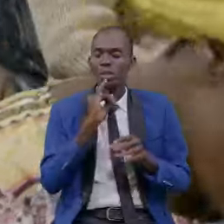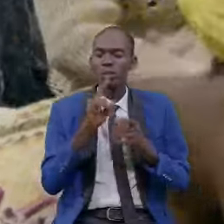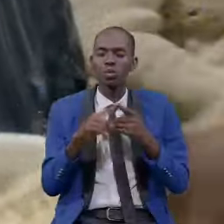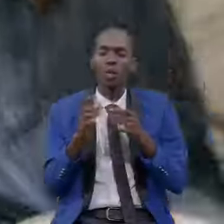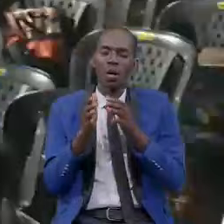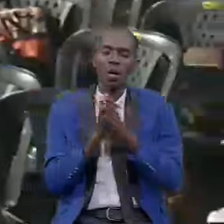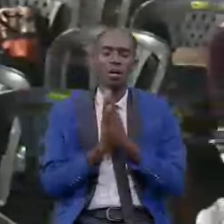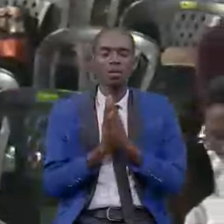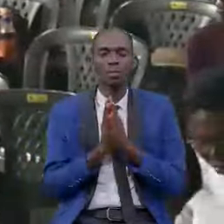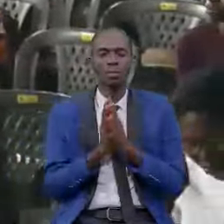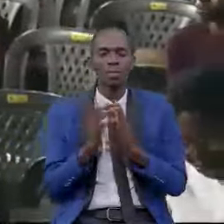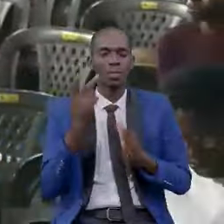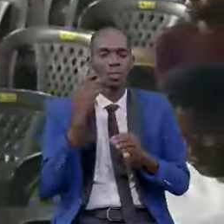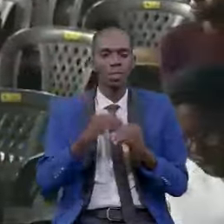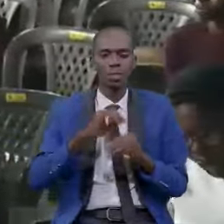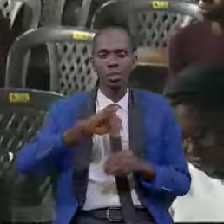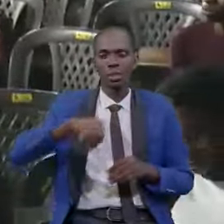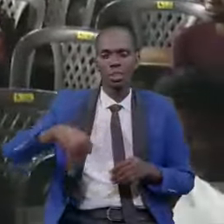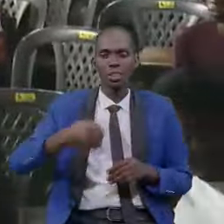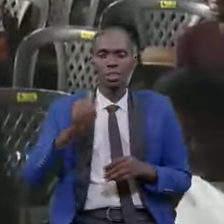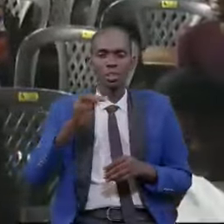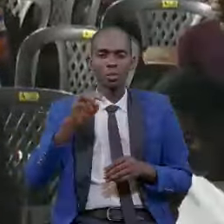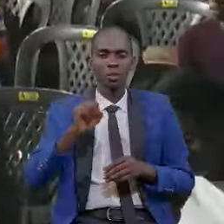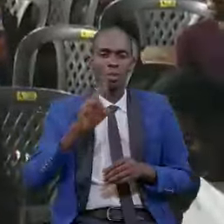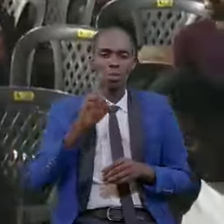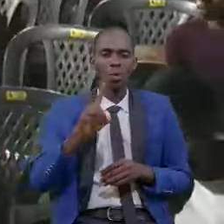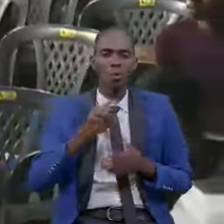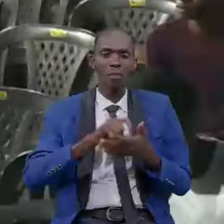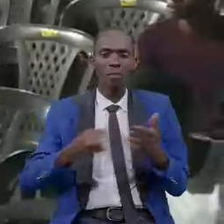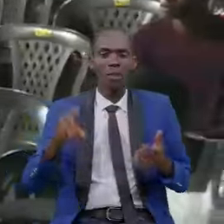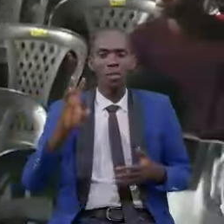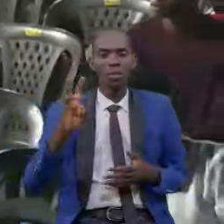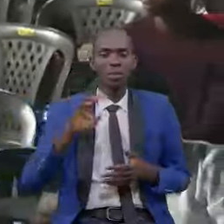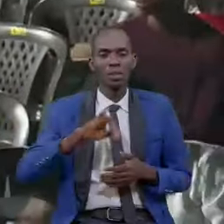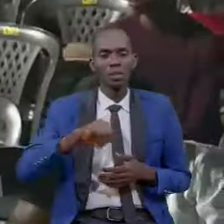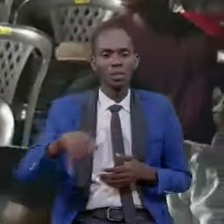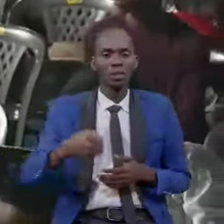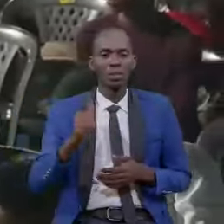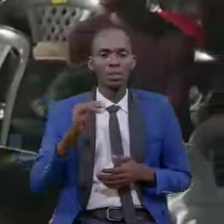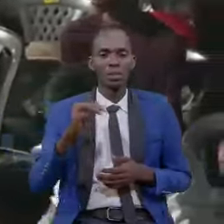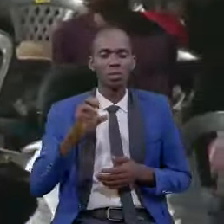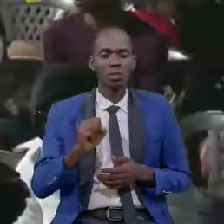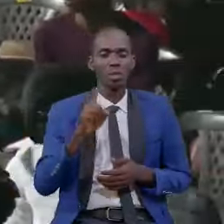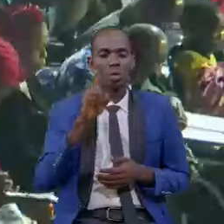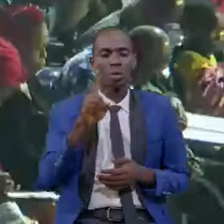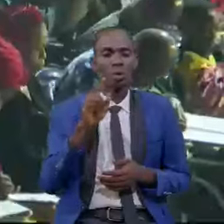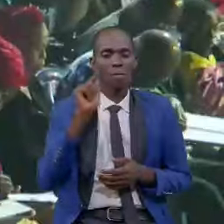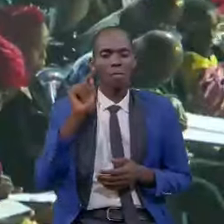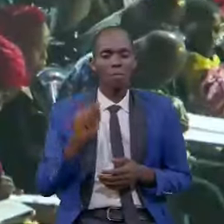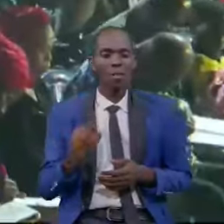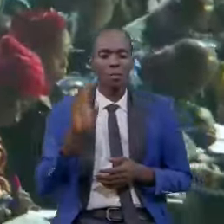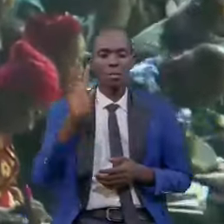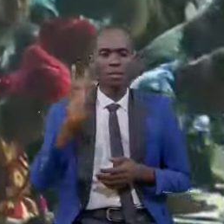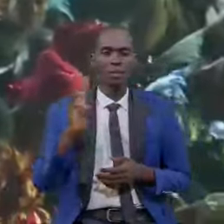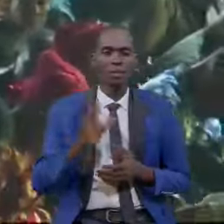1. I'm reading from verse 6. In James chapter 1,